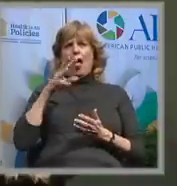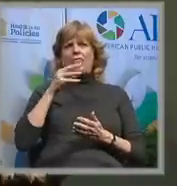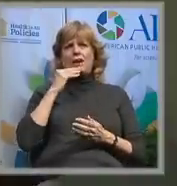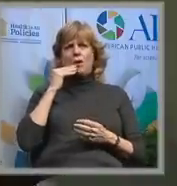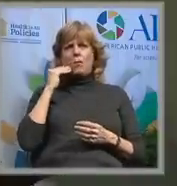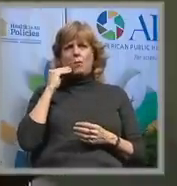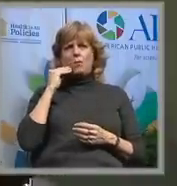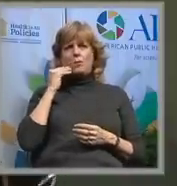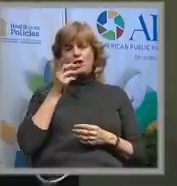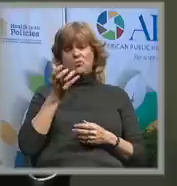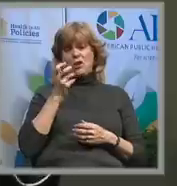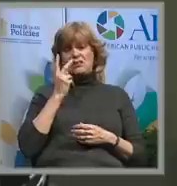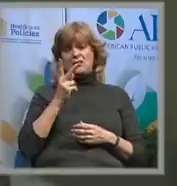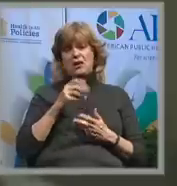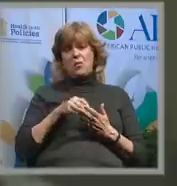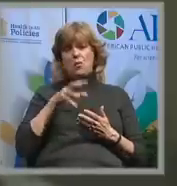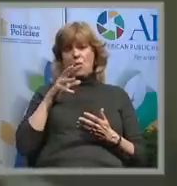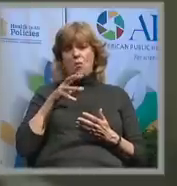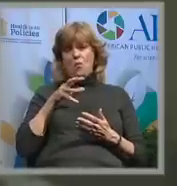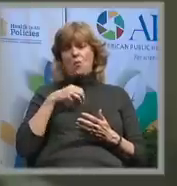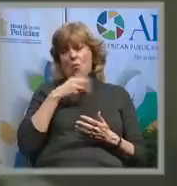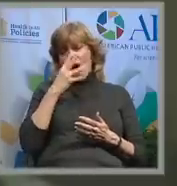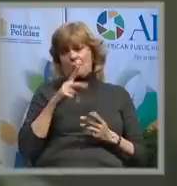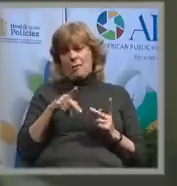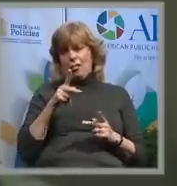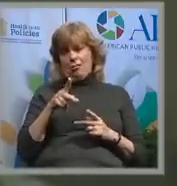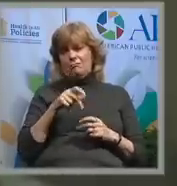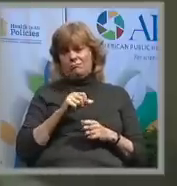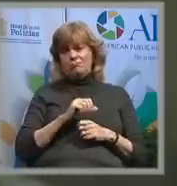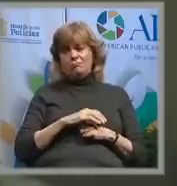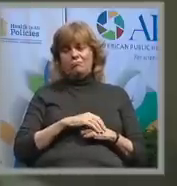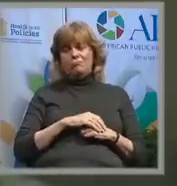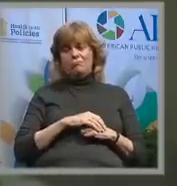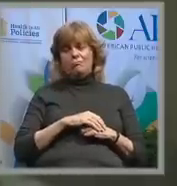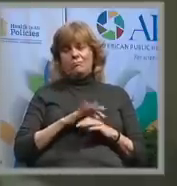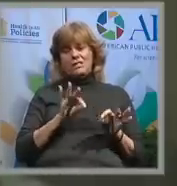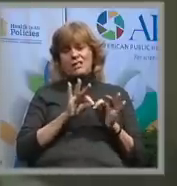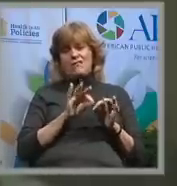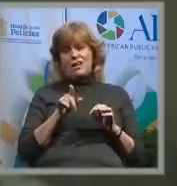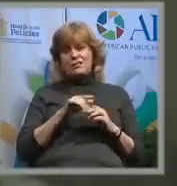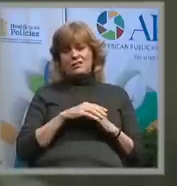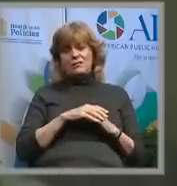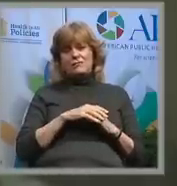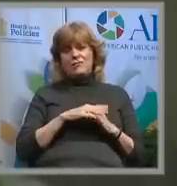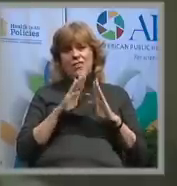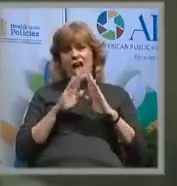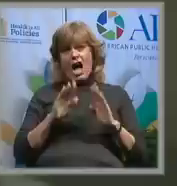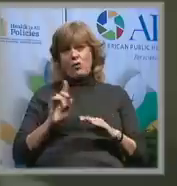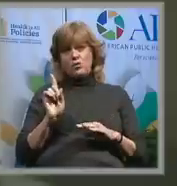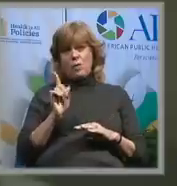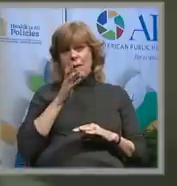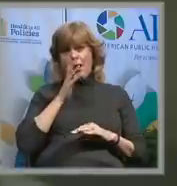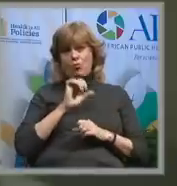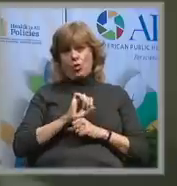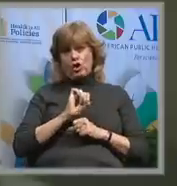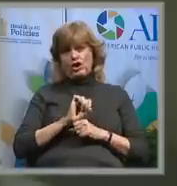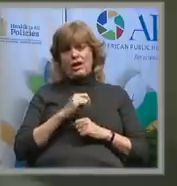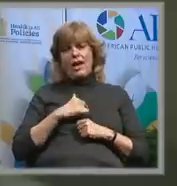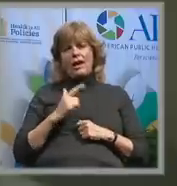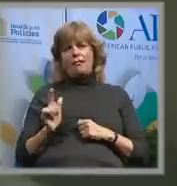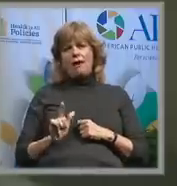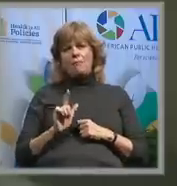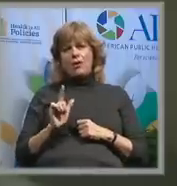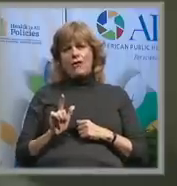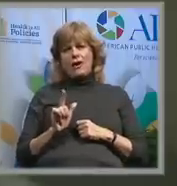to see how rich people lived, rich white people. And the significance was that the house where she worked had a